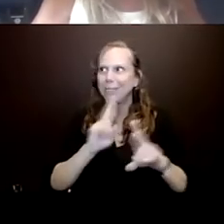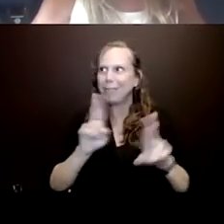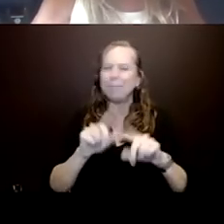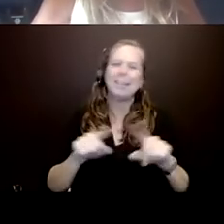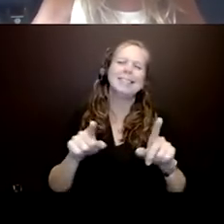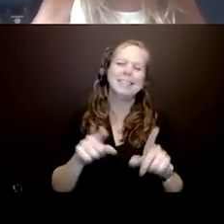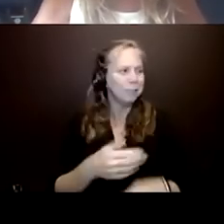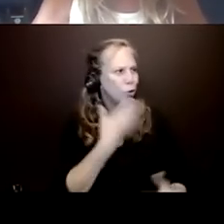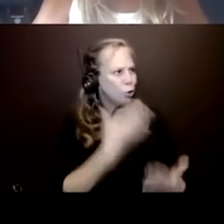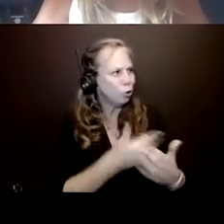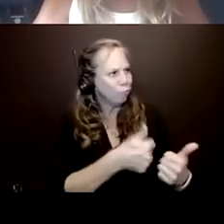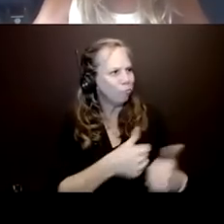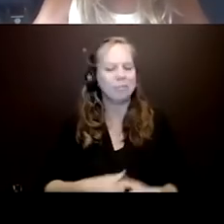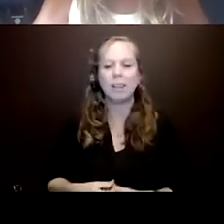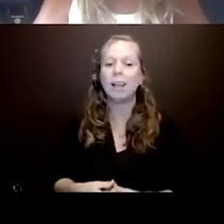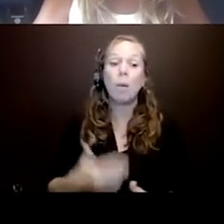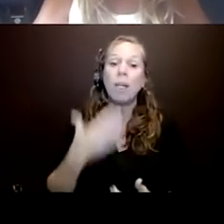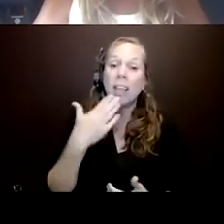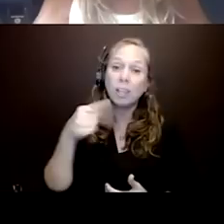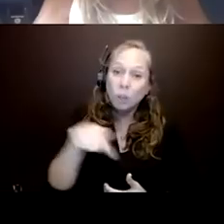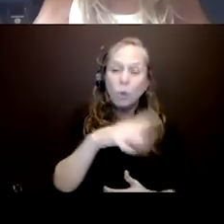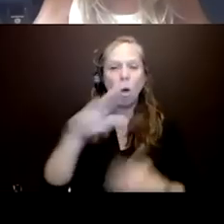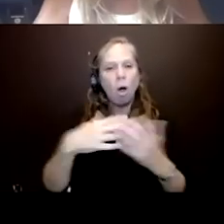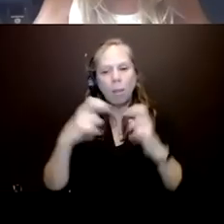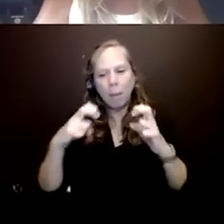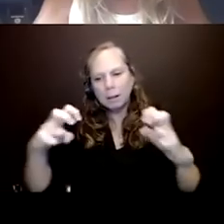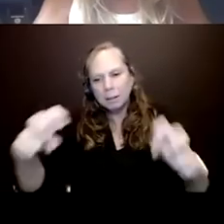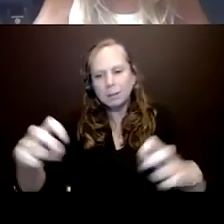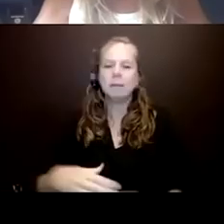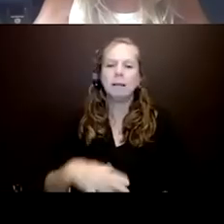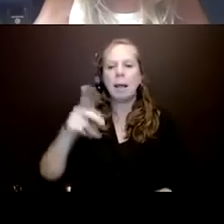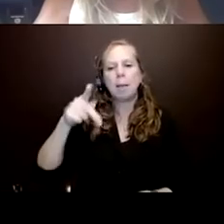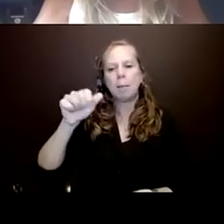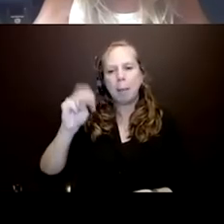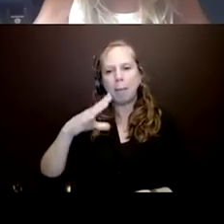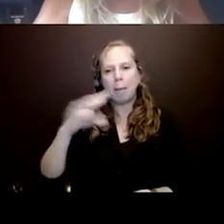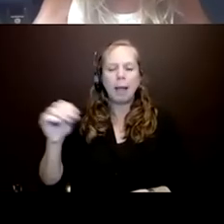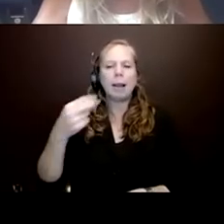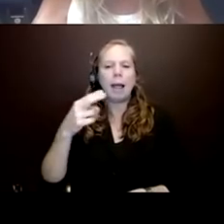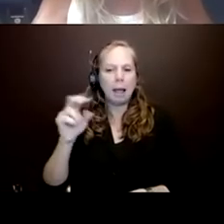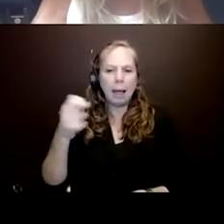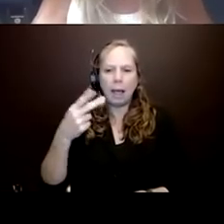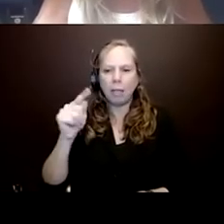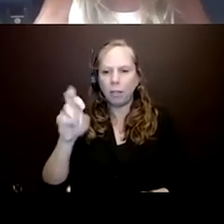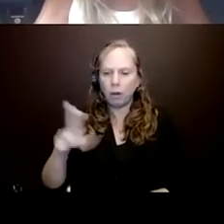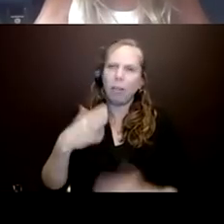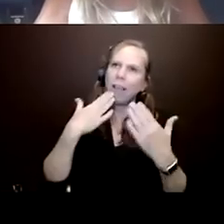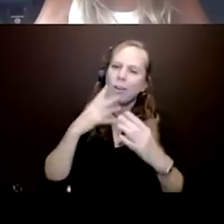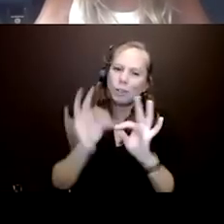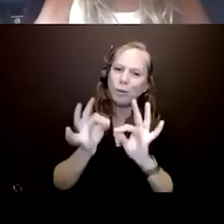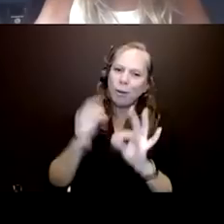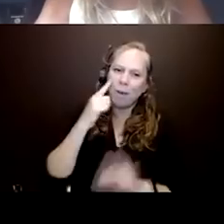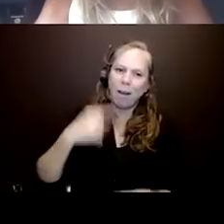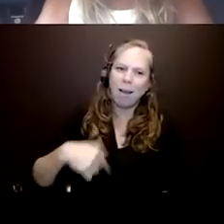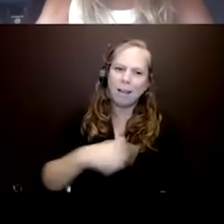Did good, sir. But I want to thank you, and I want to thank all of our panelists. I want to thank Pam and Heather for helping interpret it for us. We really appreciate that. And we